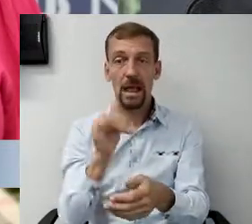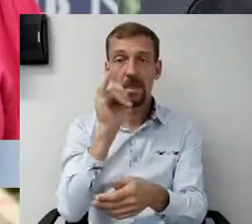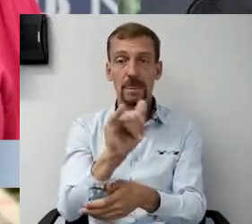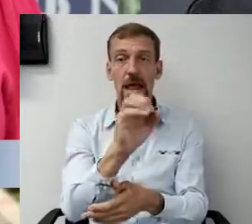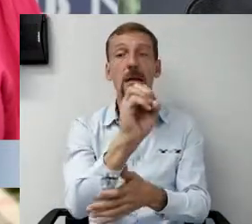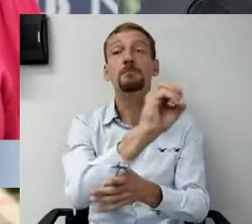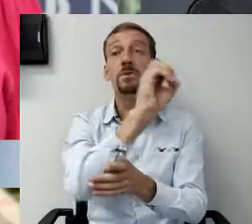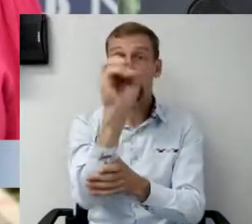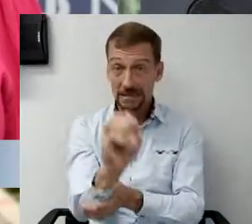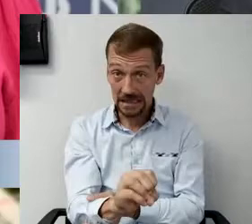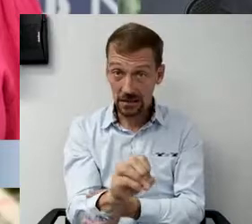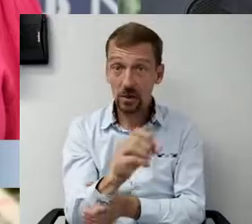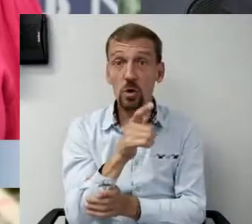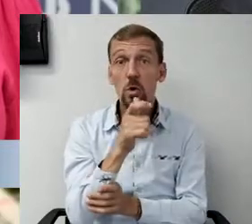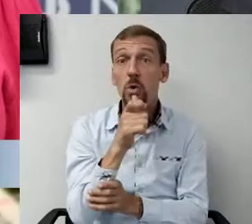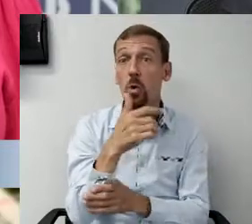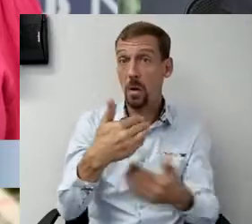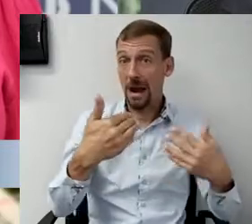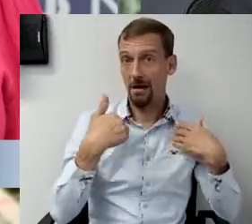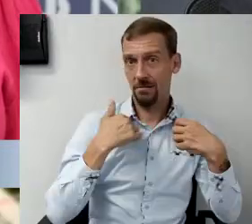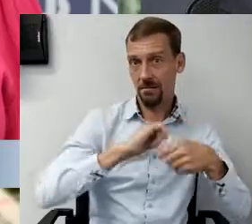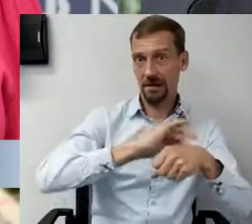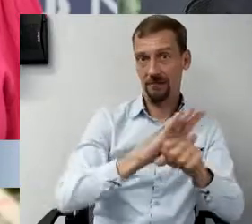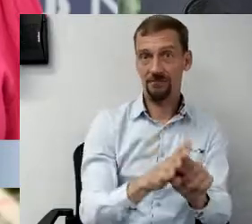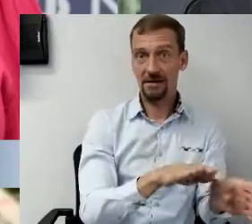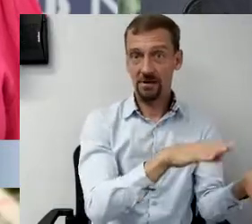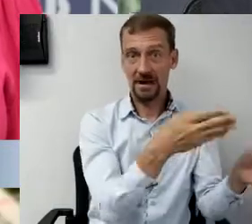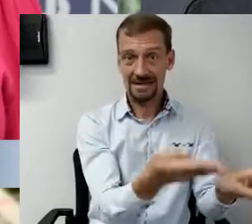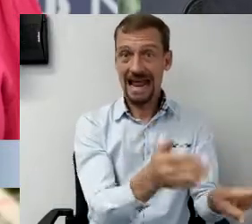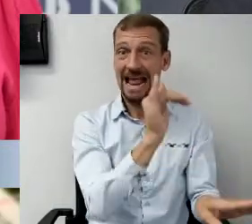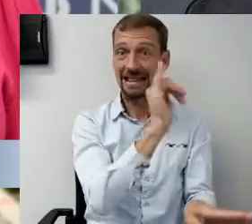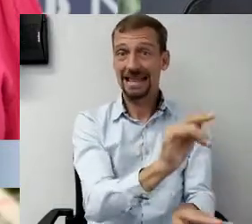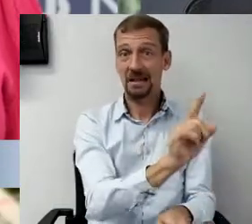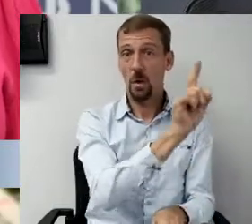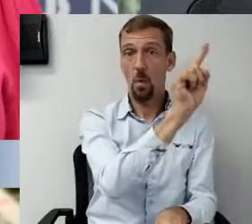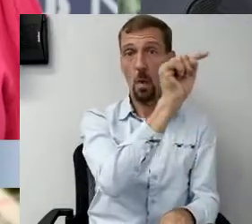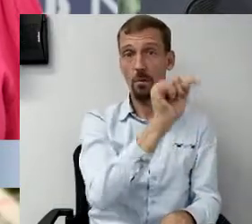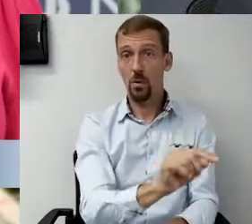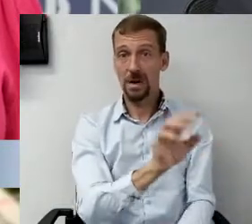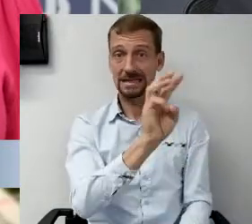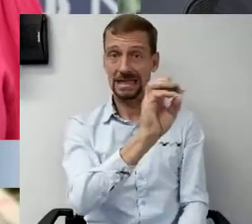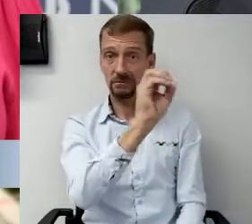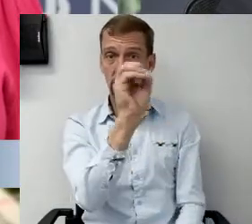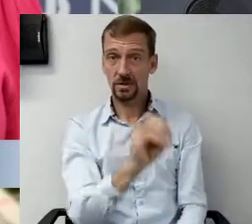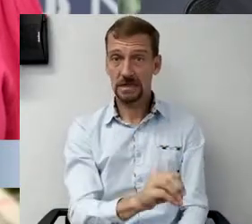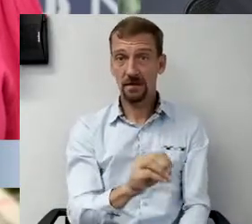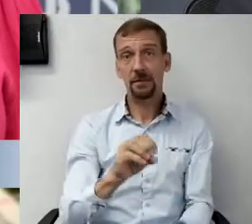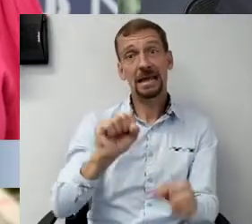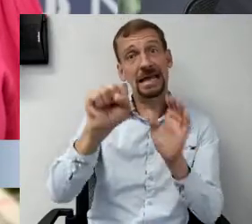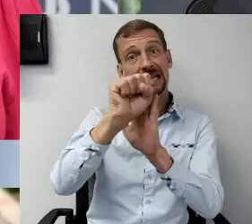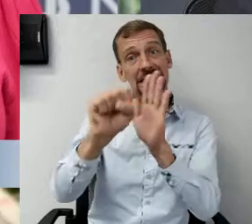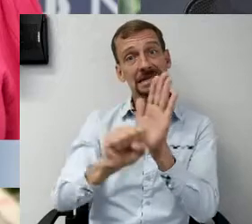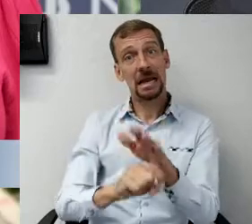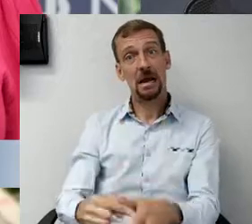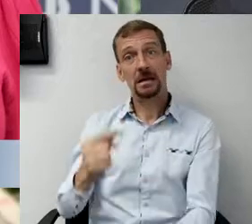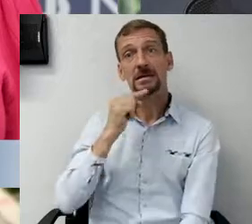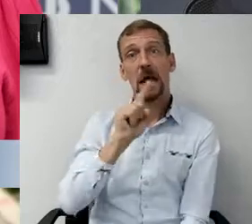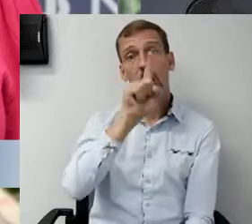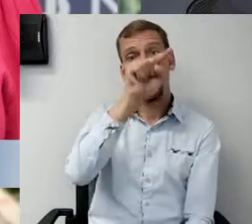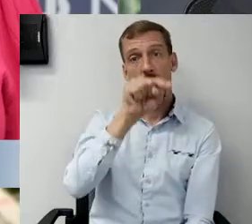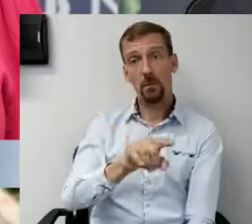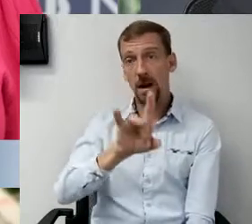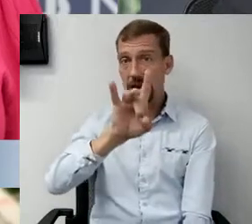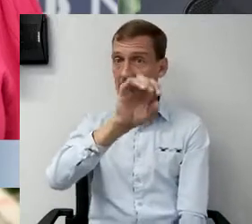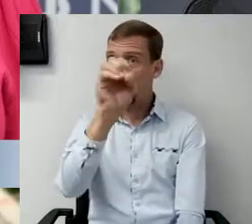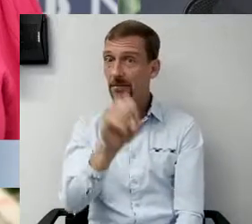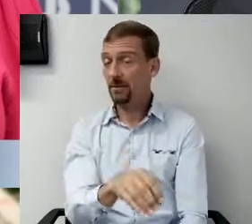had the virus that died? That's our 1.67%. The state's reporting 1.8%. But then there's,